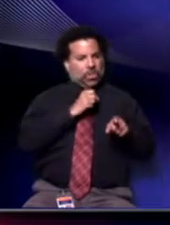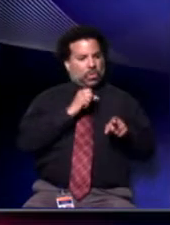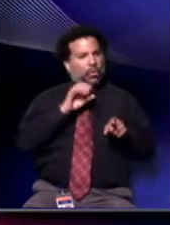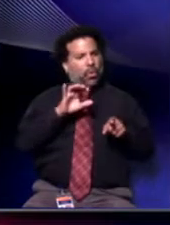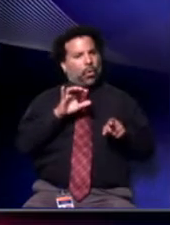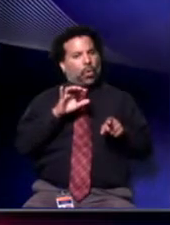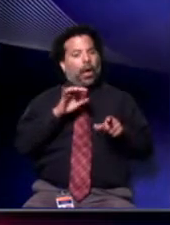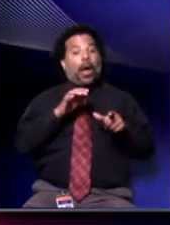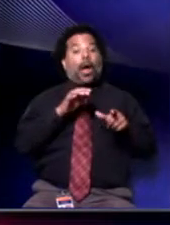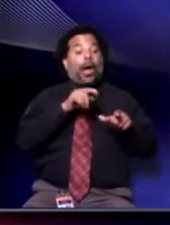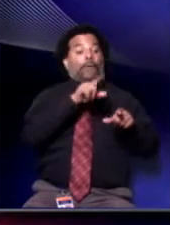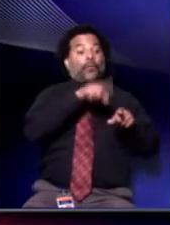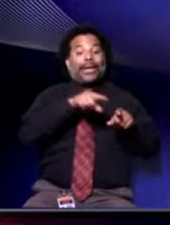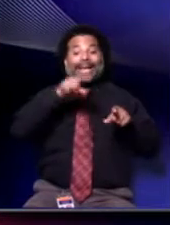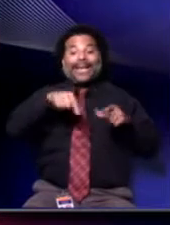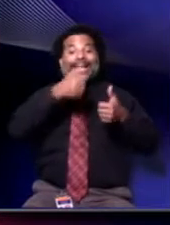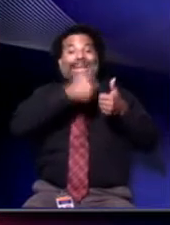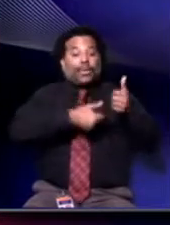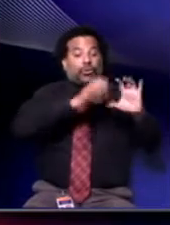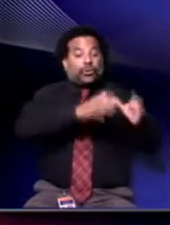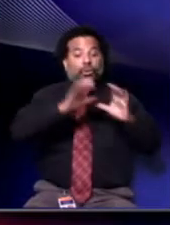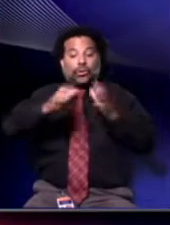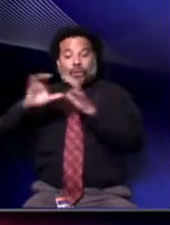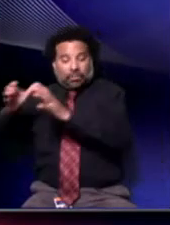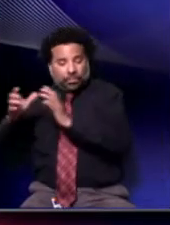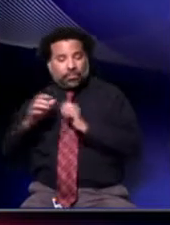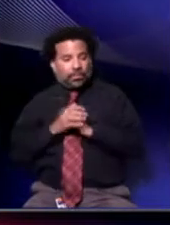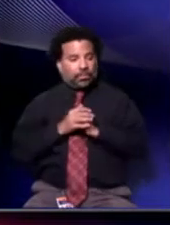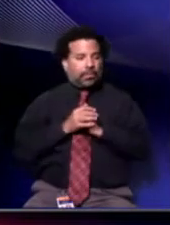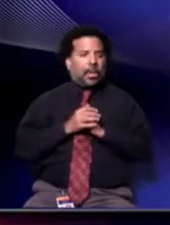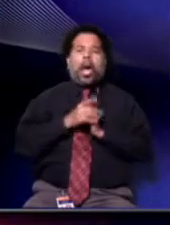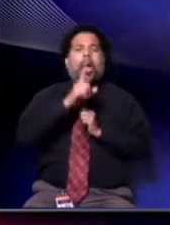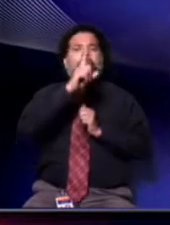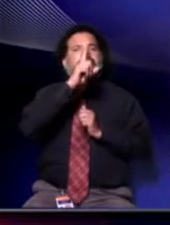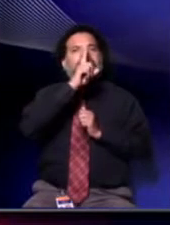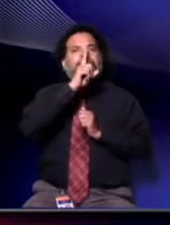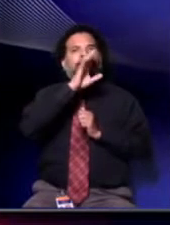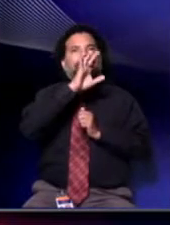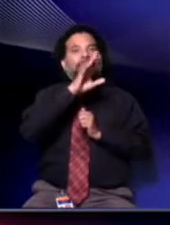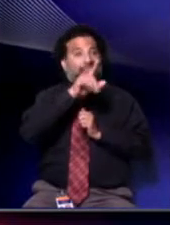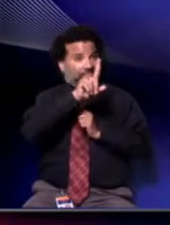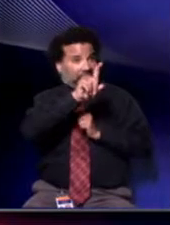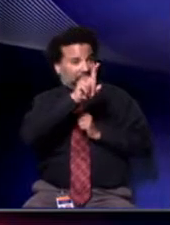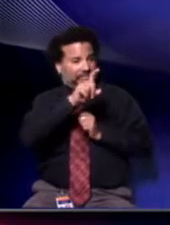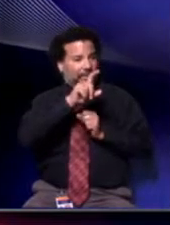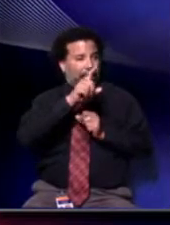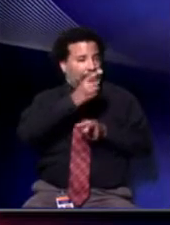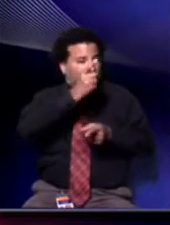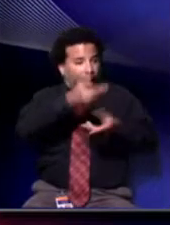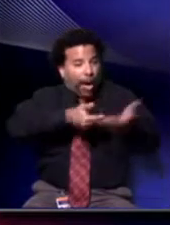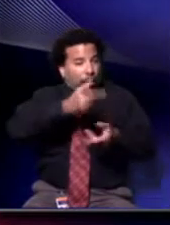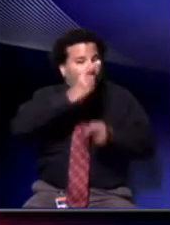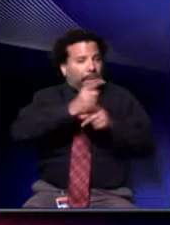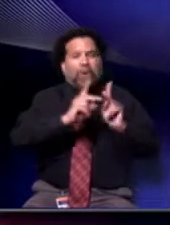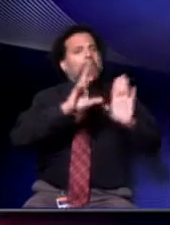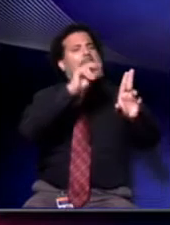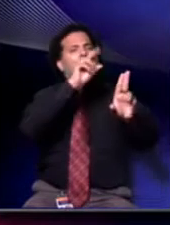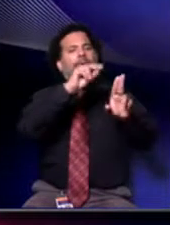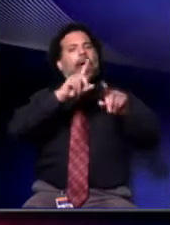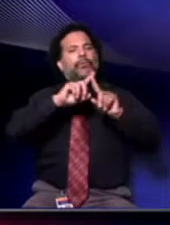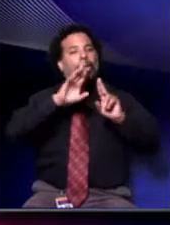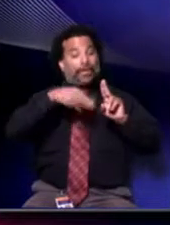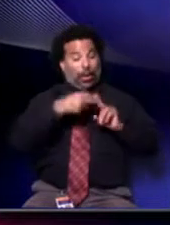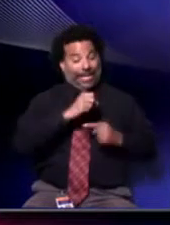under each one of these personnel, like, I'm not trying to question the staffing, I just want to know what staffing